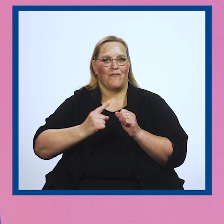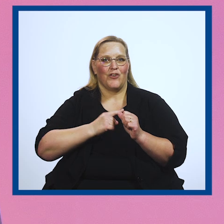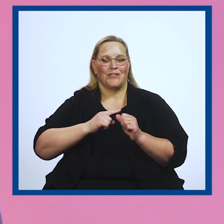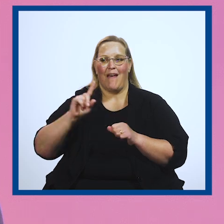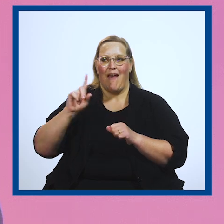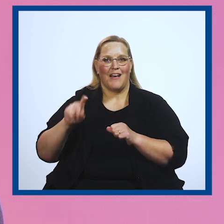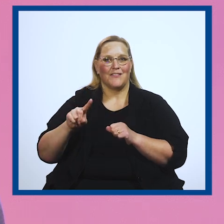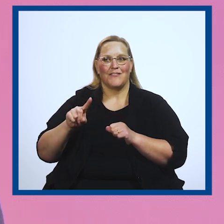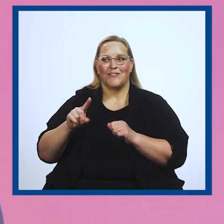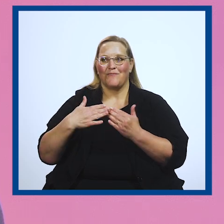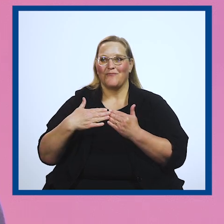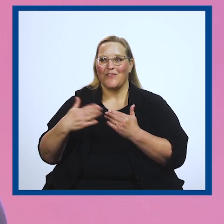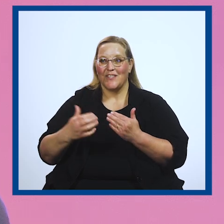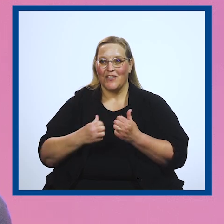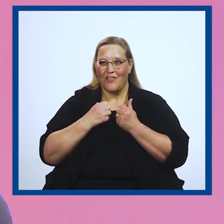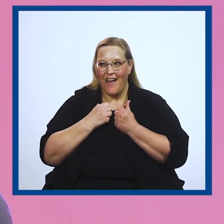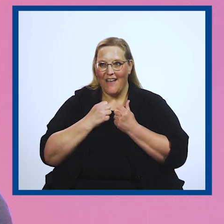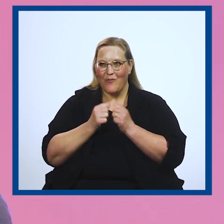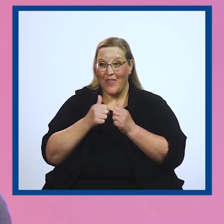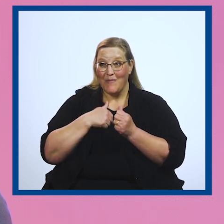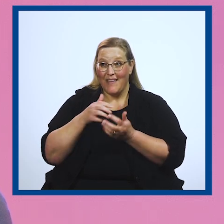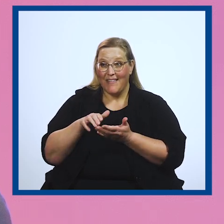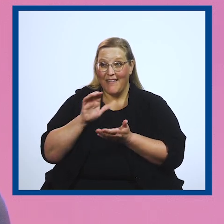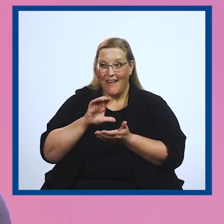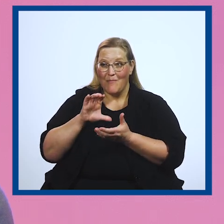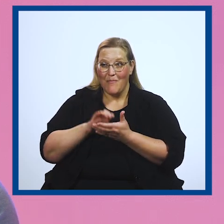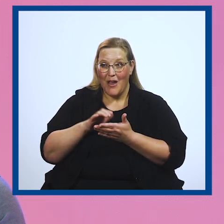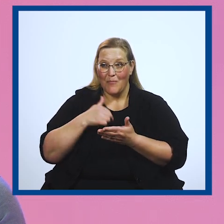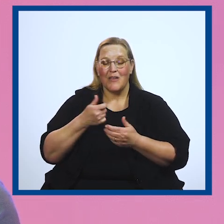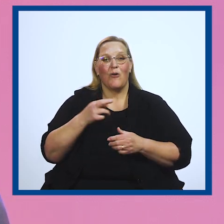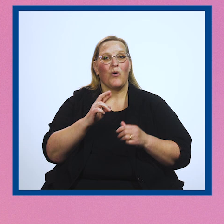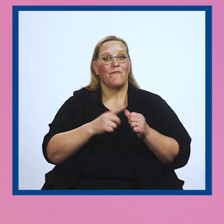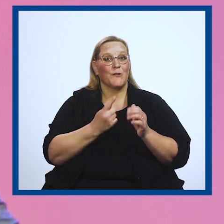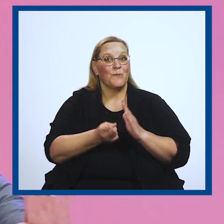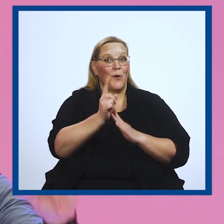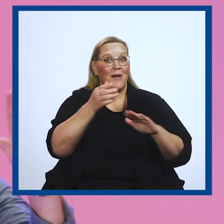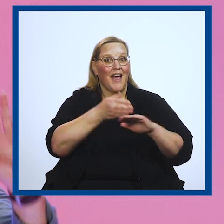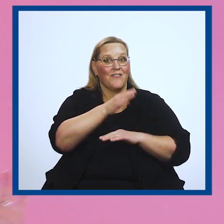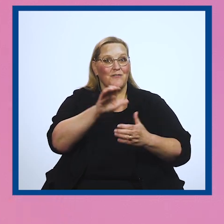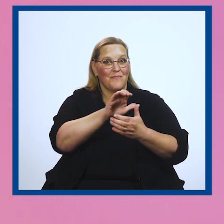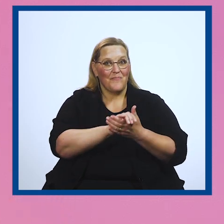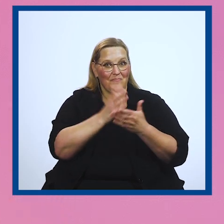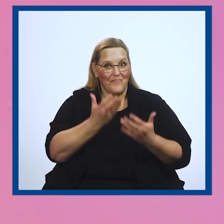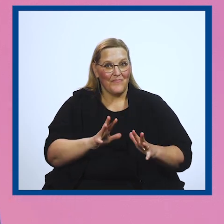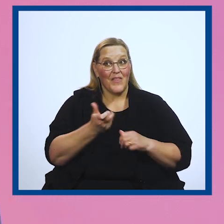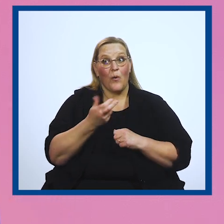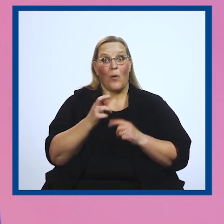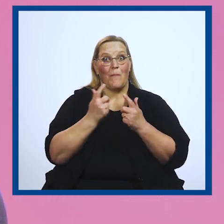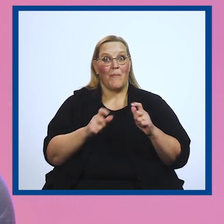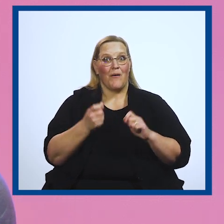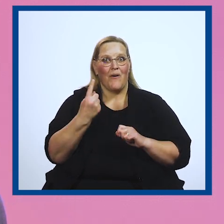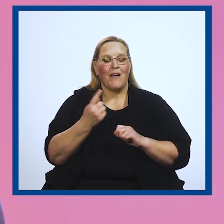asked her to spend the rest of her life with you, or the first few moments after your vows. Or here's one, this is a big one.